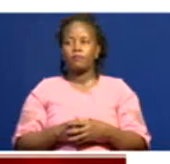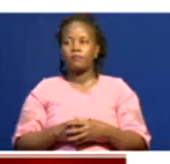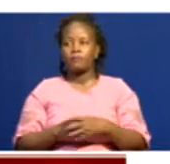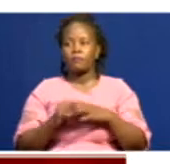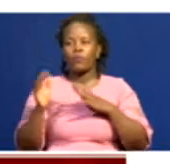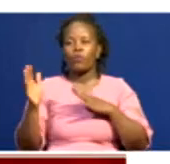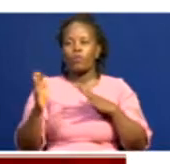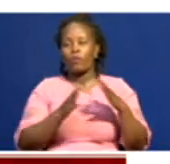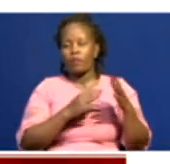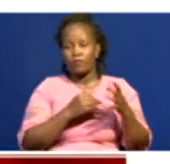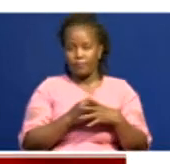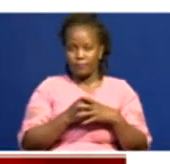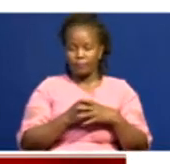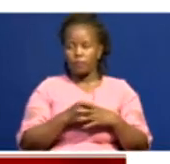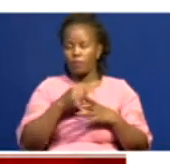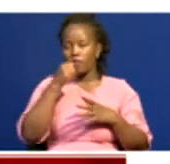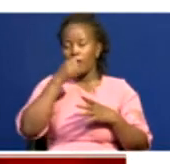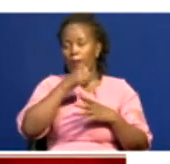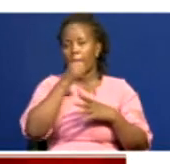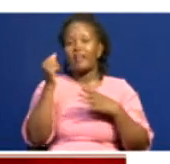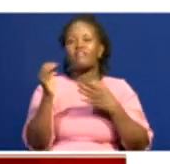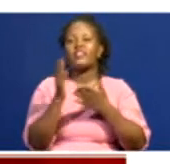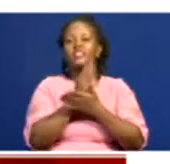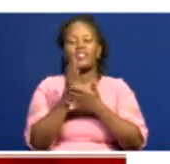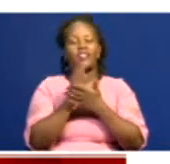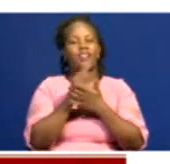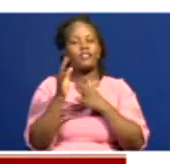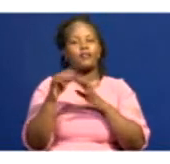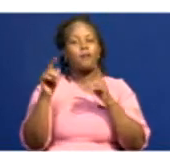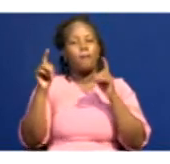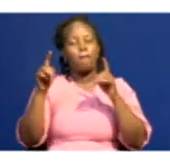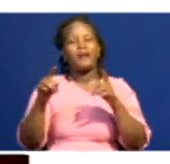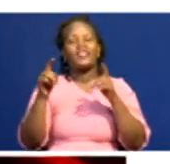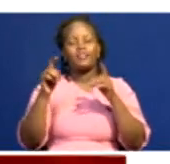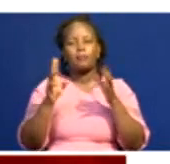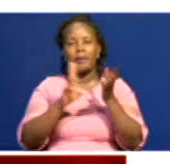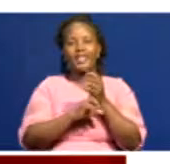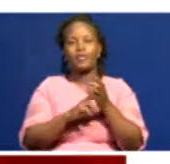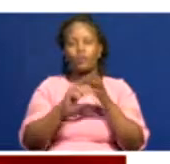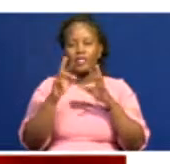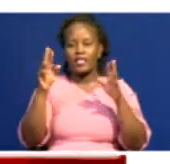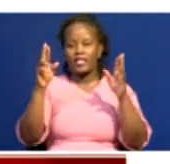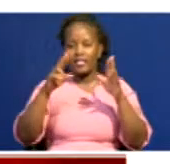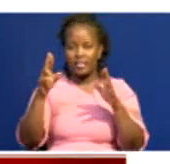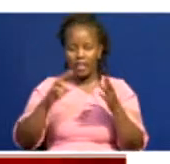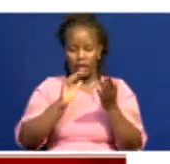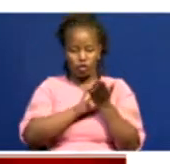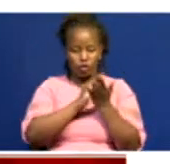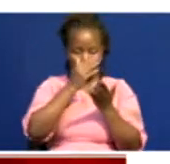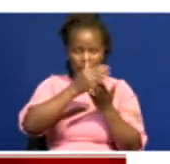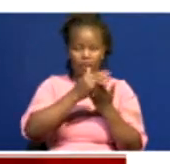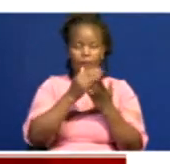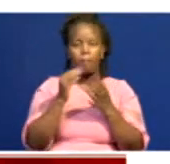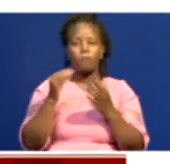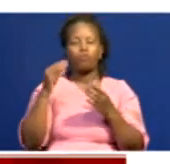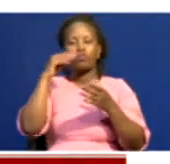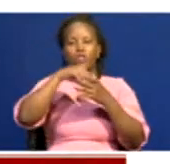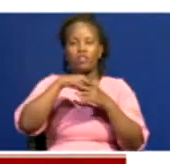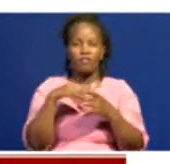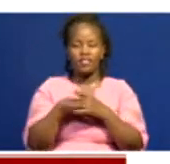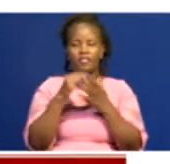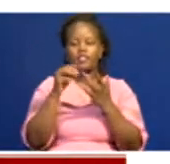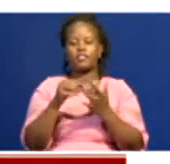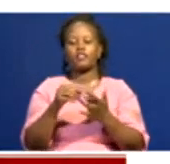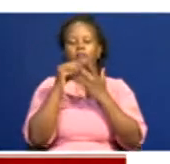Now, the private sector in Kenya should partner with international firms to invest in special economic zones to create wealth